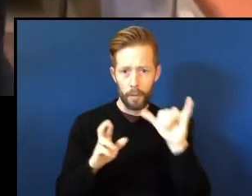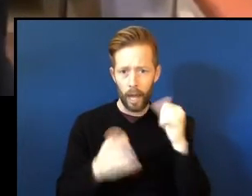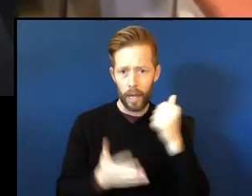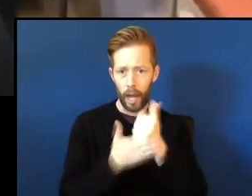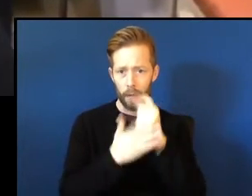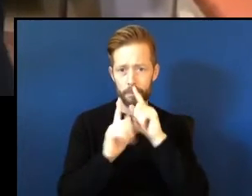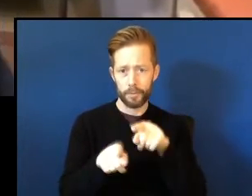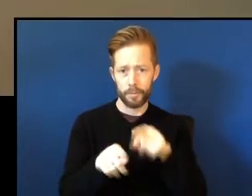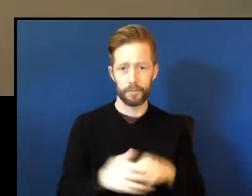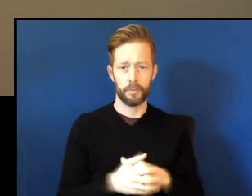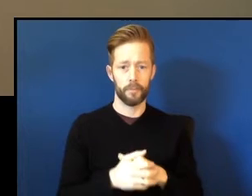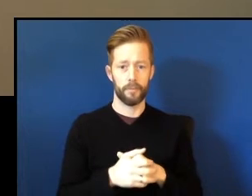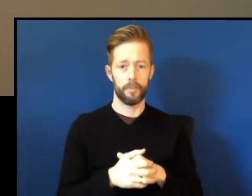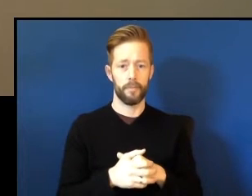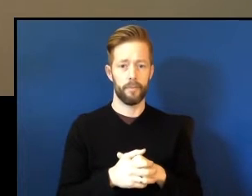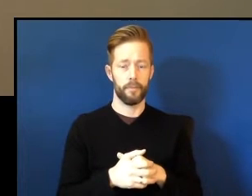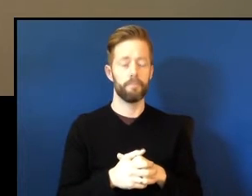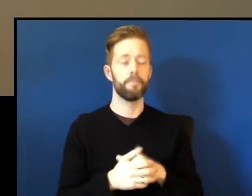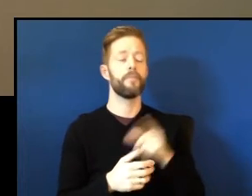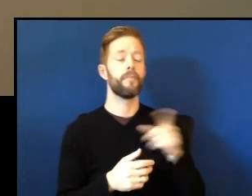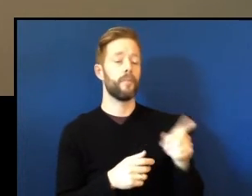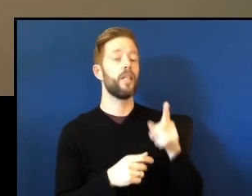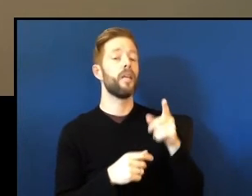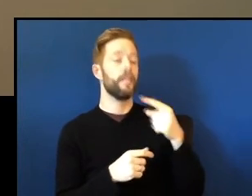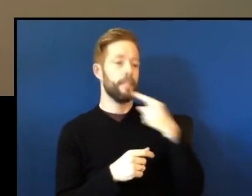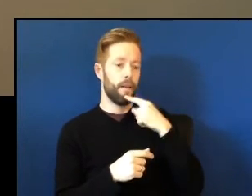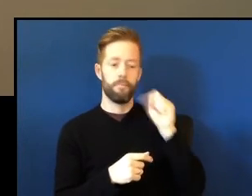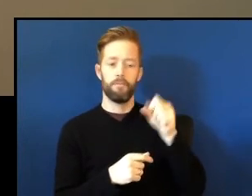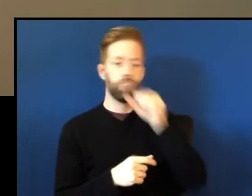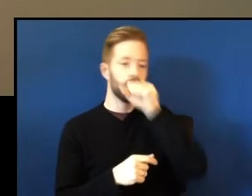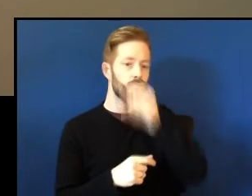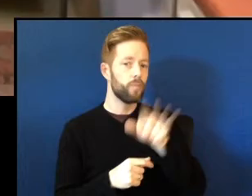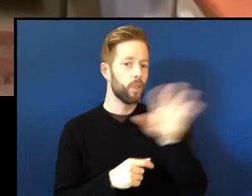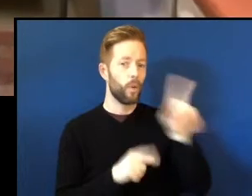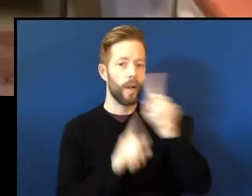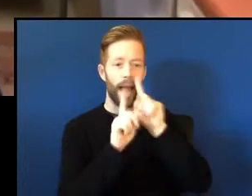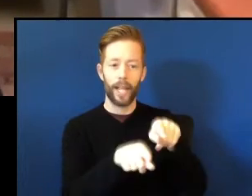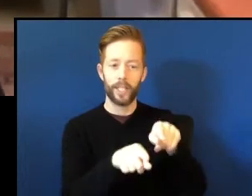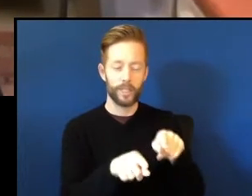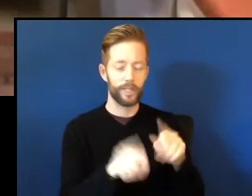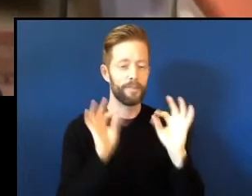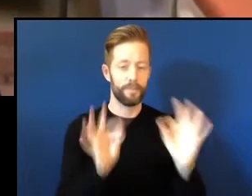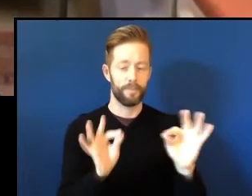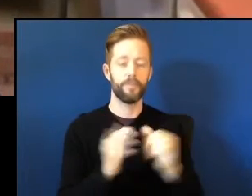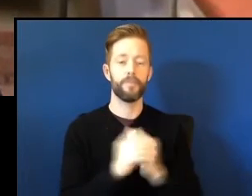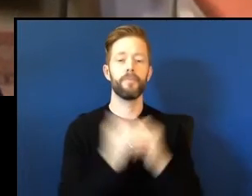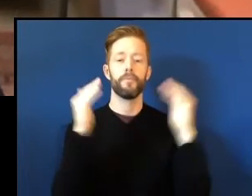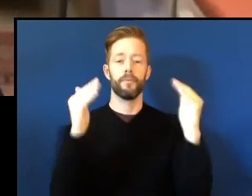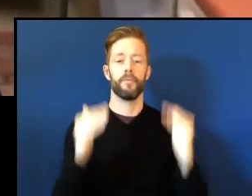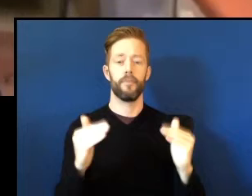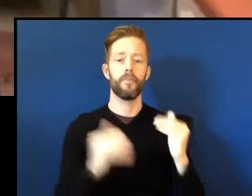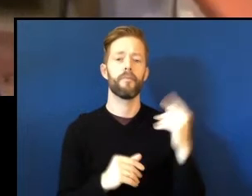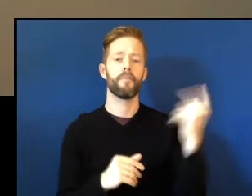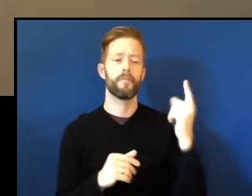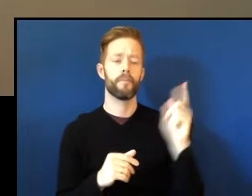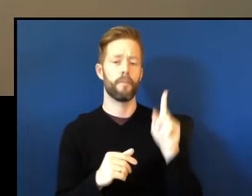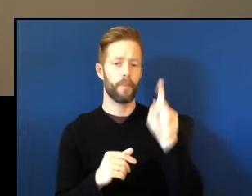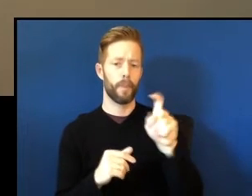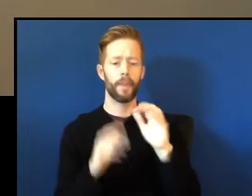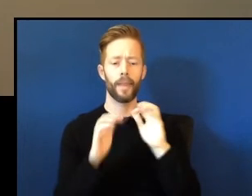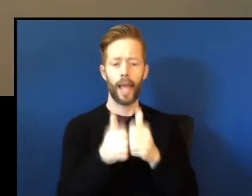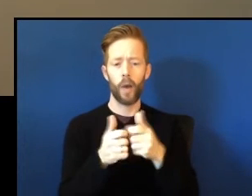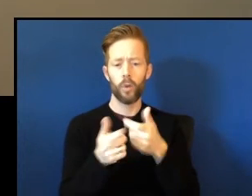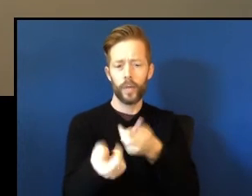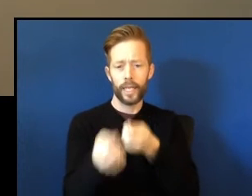helps. I think it did. She says she loves your answer. So perfect. Laura asks, how do you